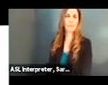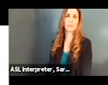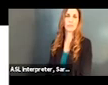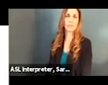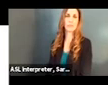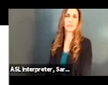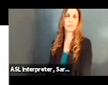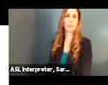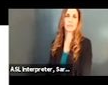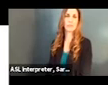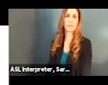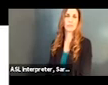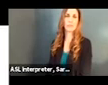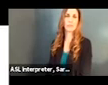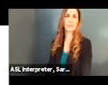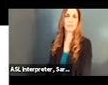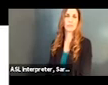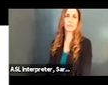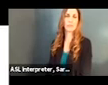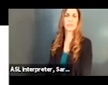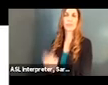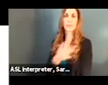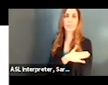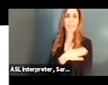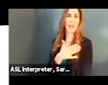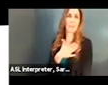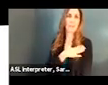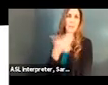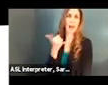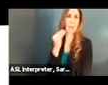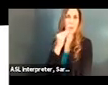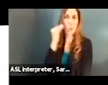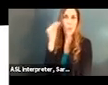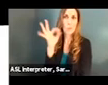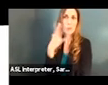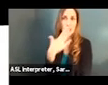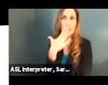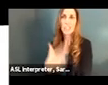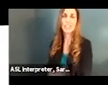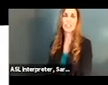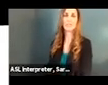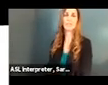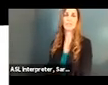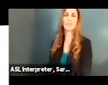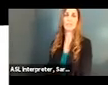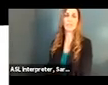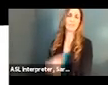So I can start. Oh, somebody said my Playhome right away. Love it, love it. I can start and say that